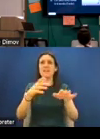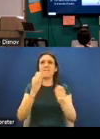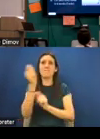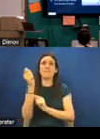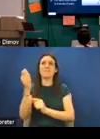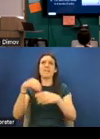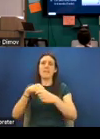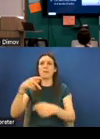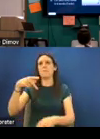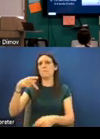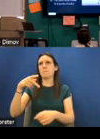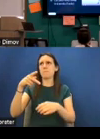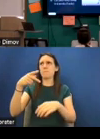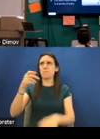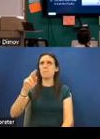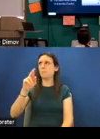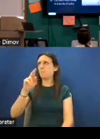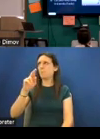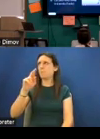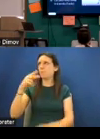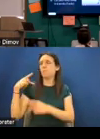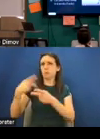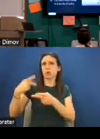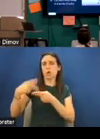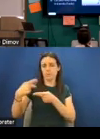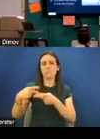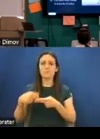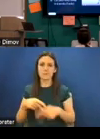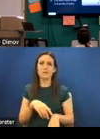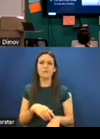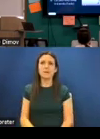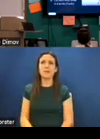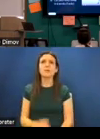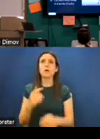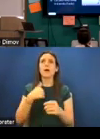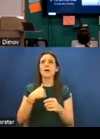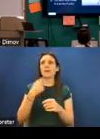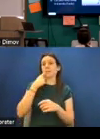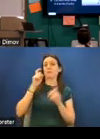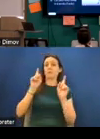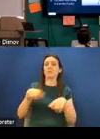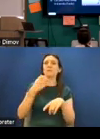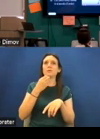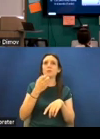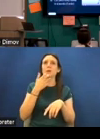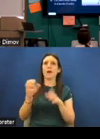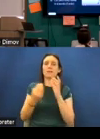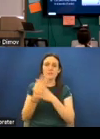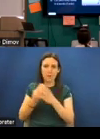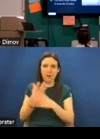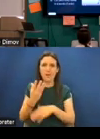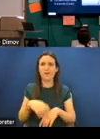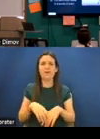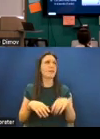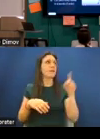I don't know what else. And even after the conference yesterday, I hiked to a hot spring, so. By the